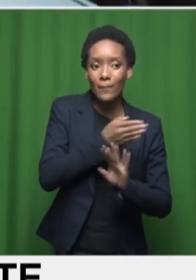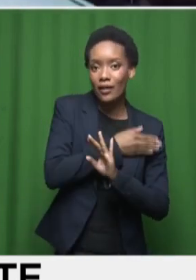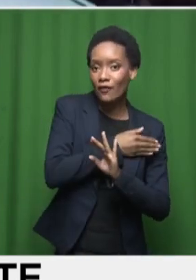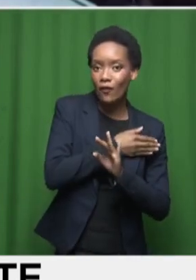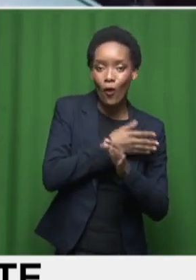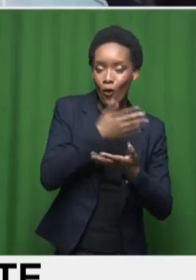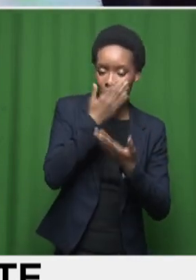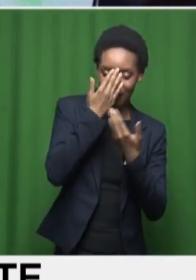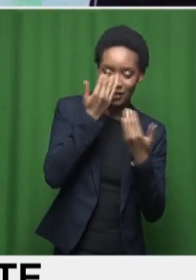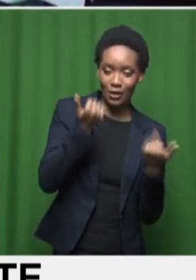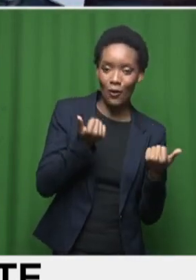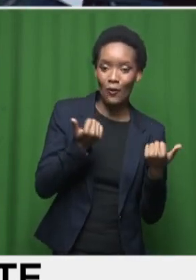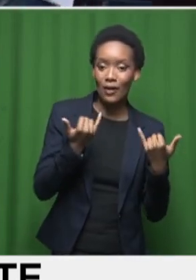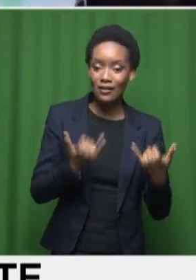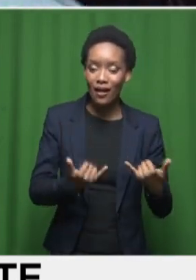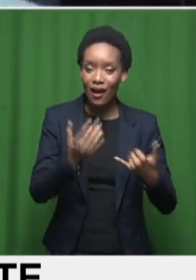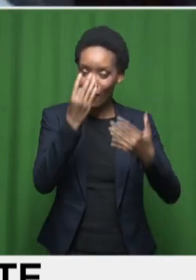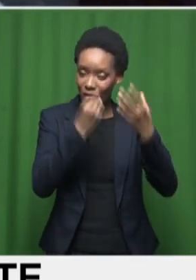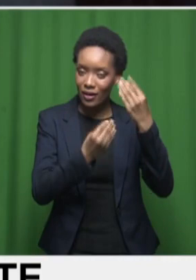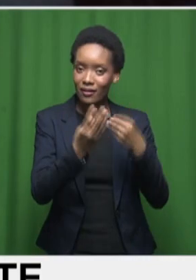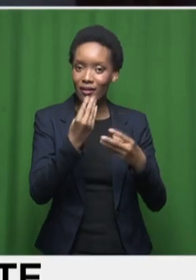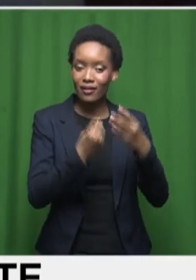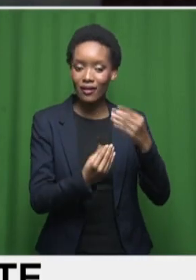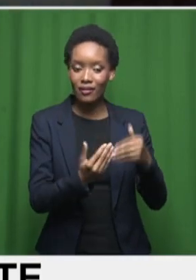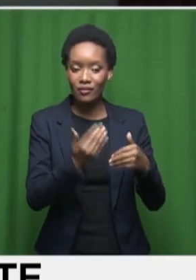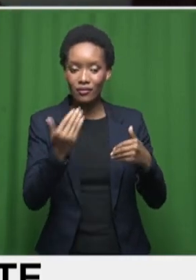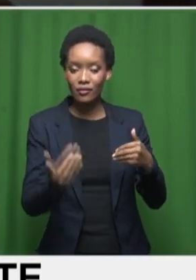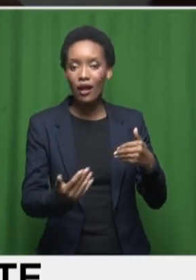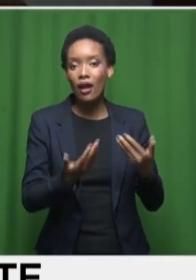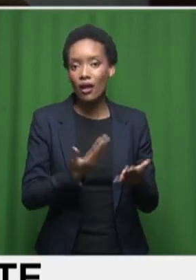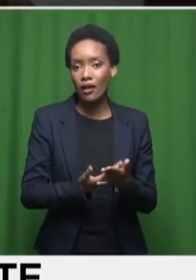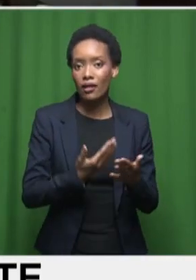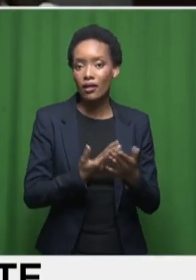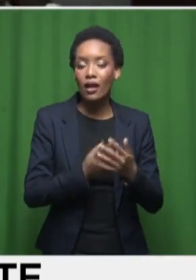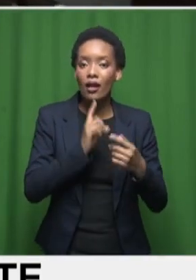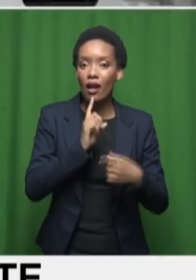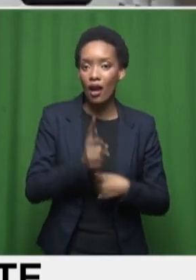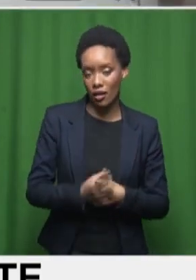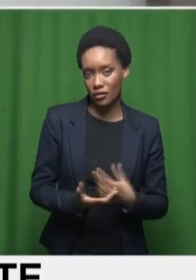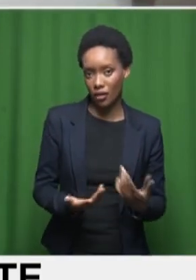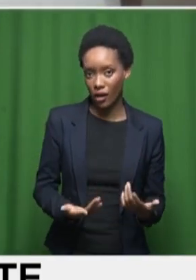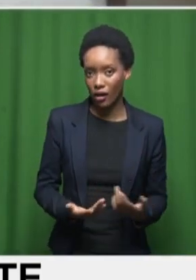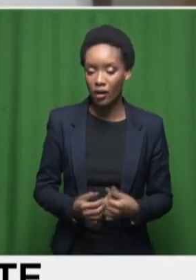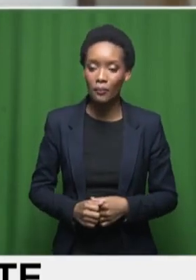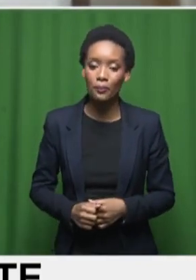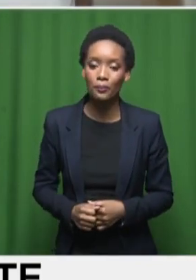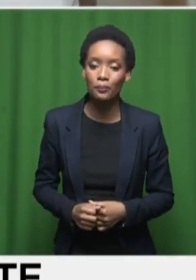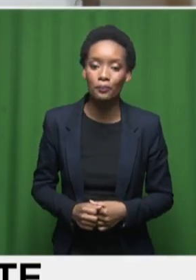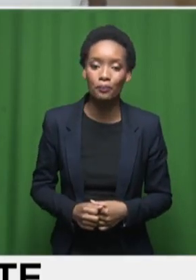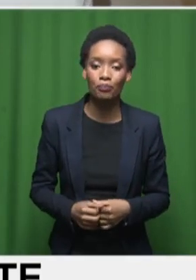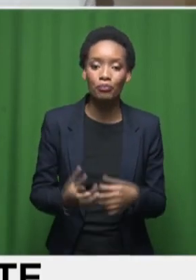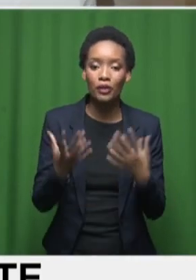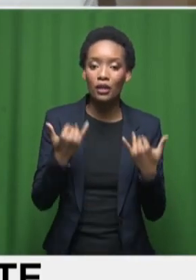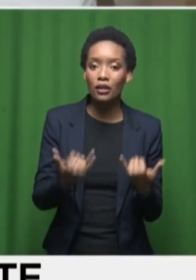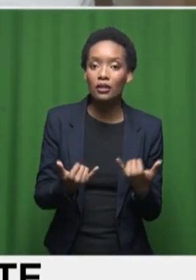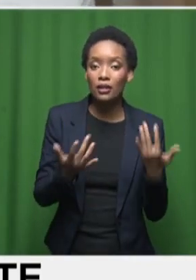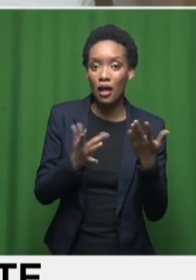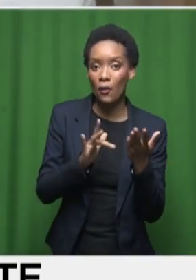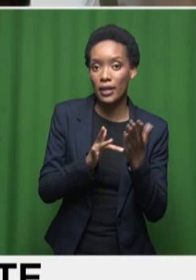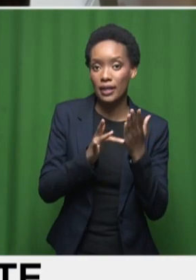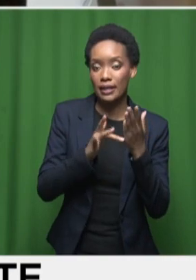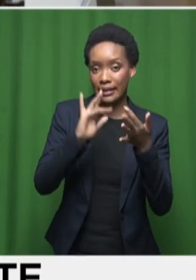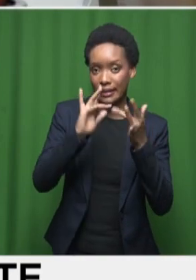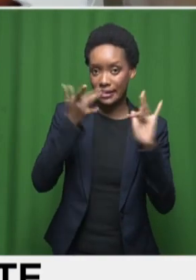initially, because at the first instance they were pre-trained, but now they are using the access to internet resources